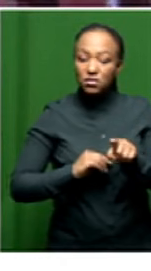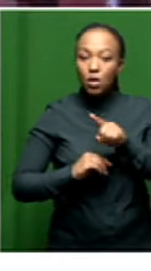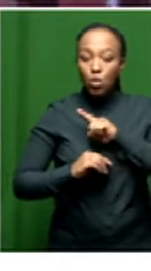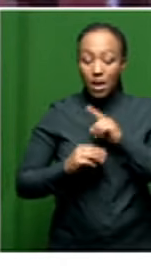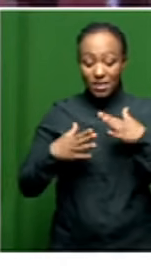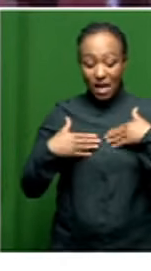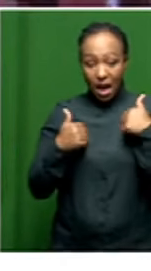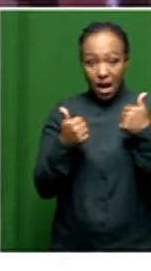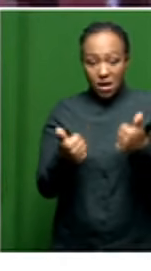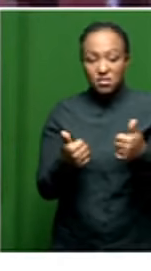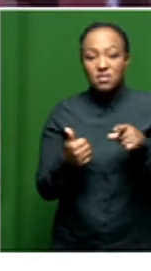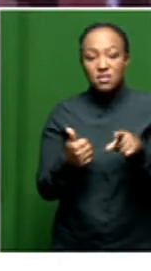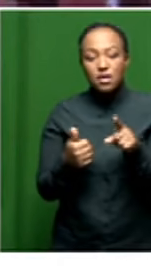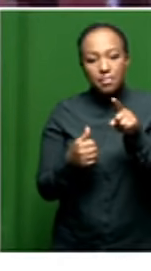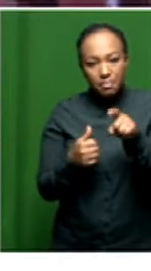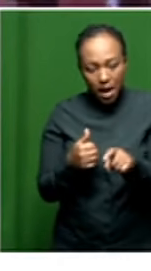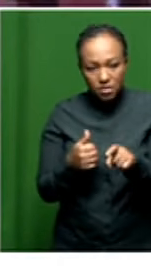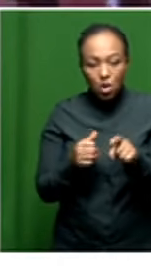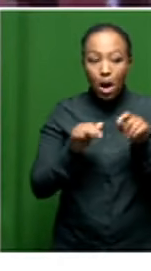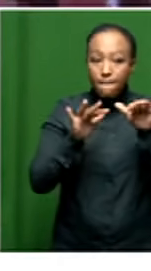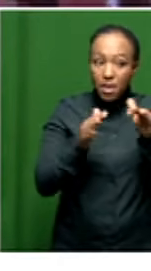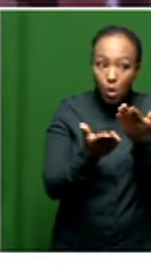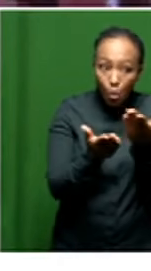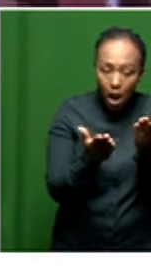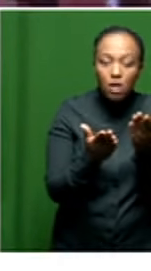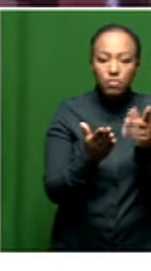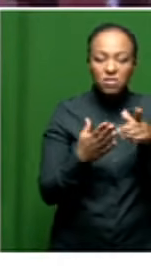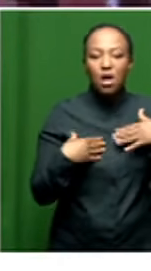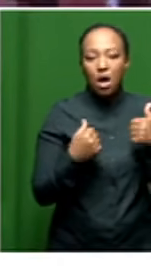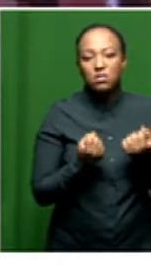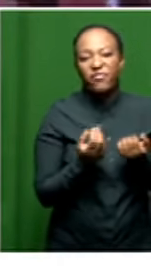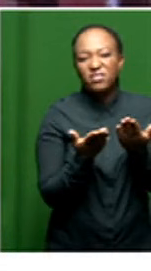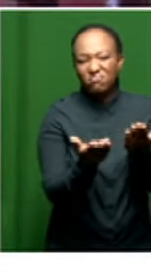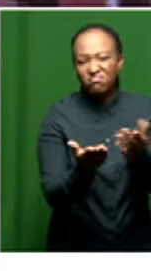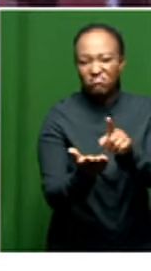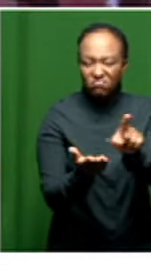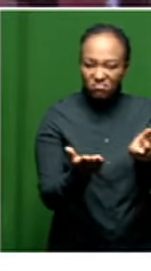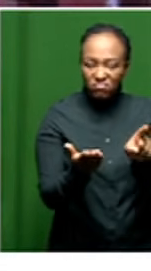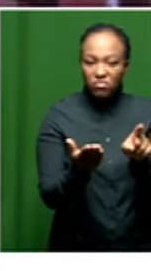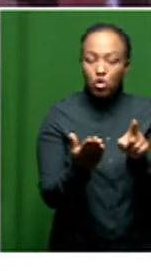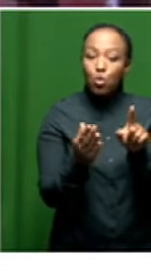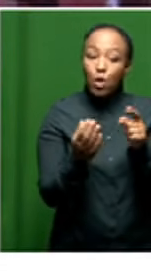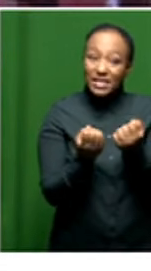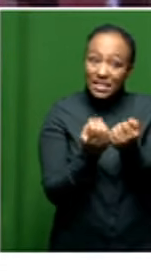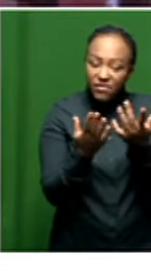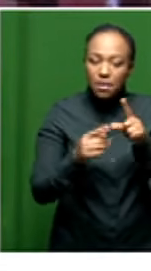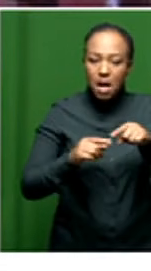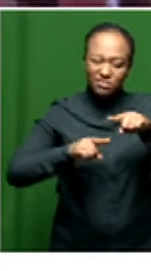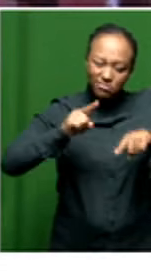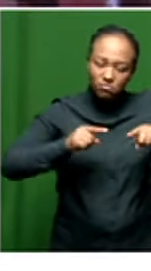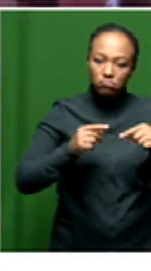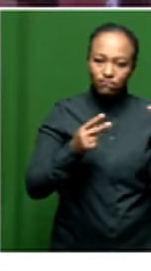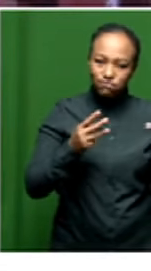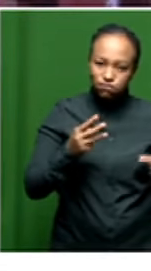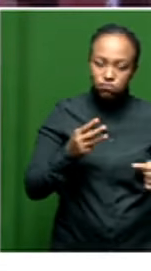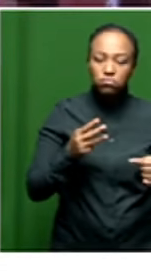health really has to be delivered where people are. And all these services have to be comprehensive services because you are dealing